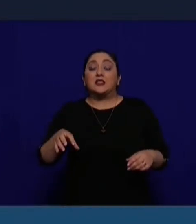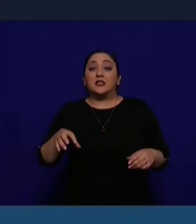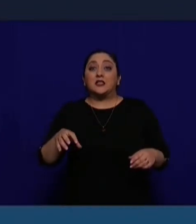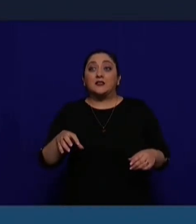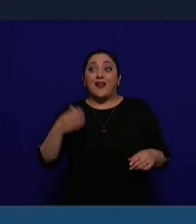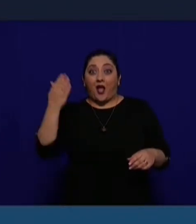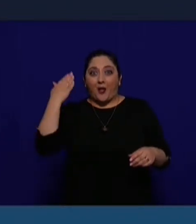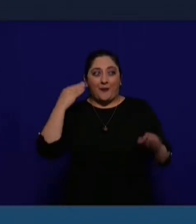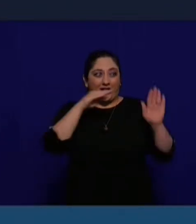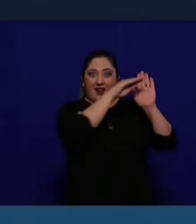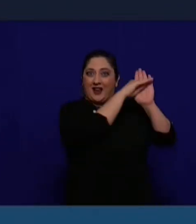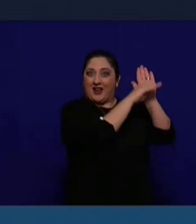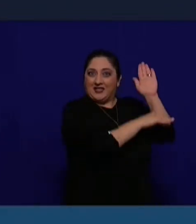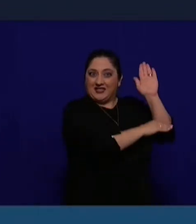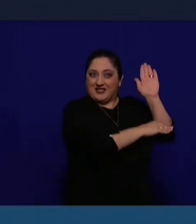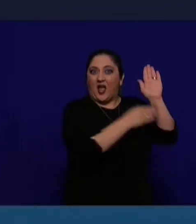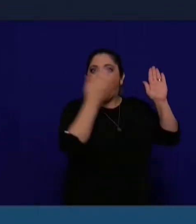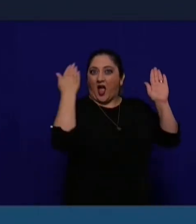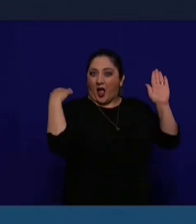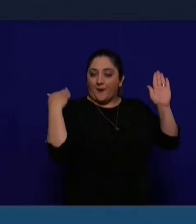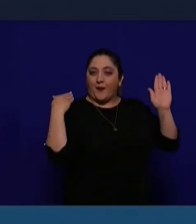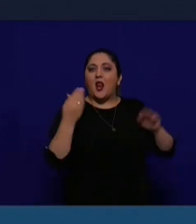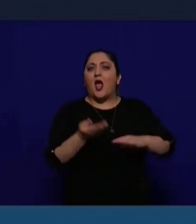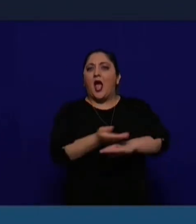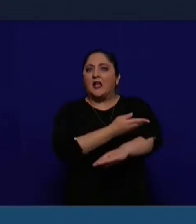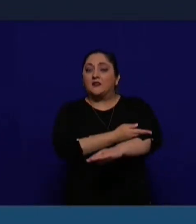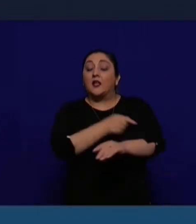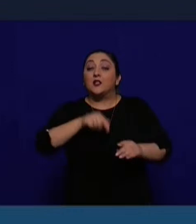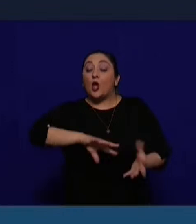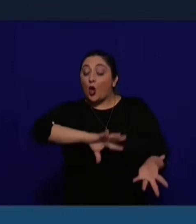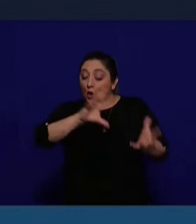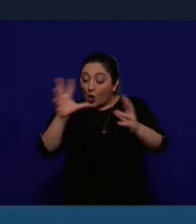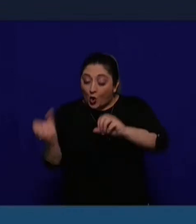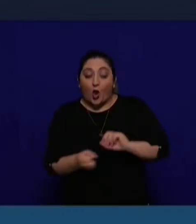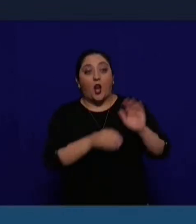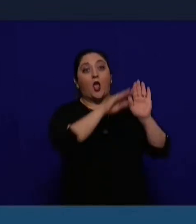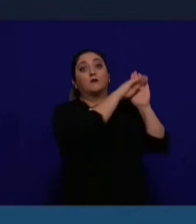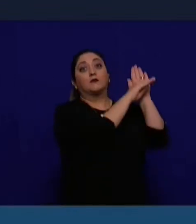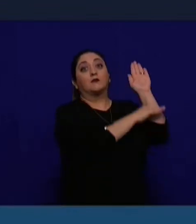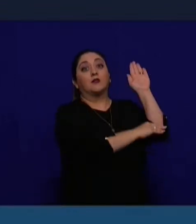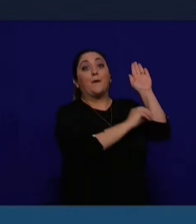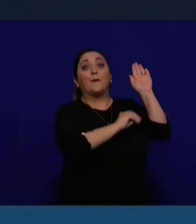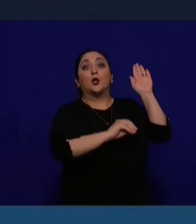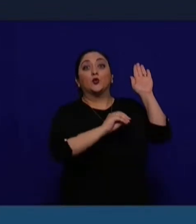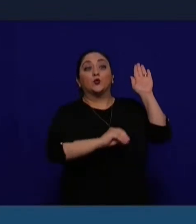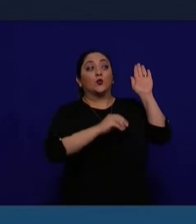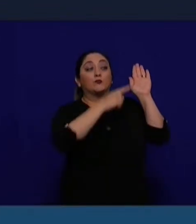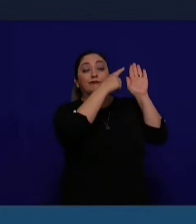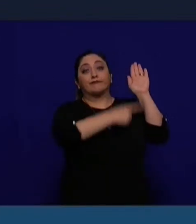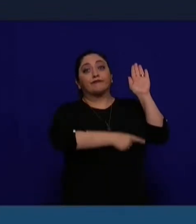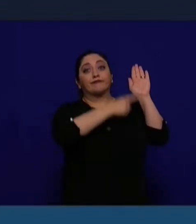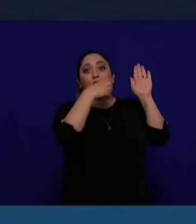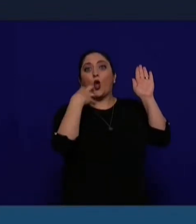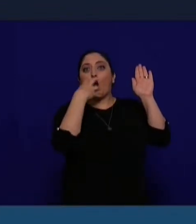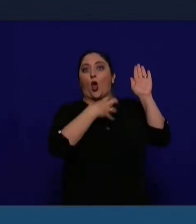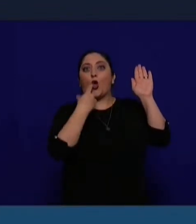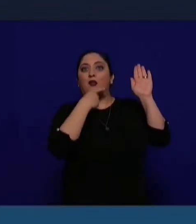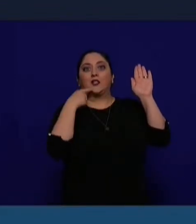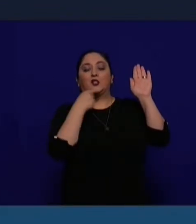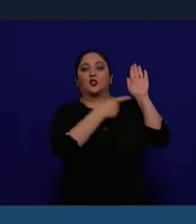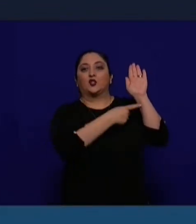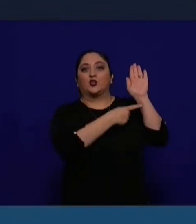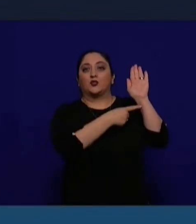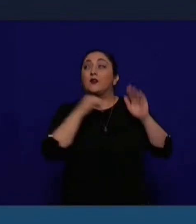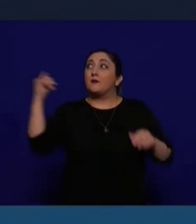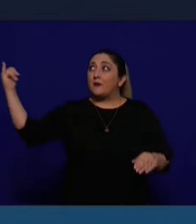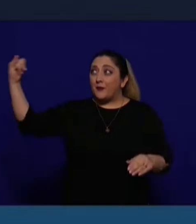issa amber. Allura kull persuna li ħajjiġi minn barra irrid ikun qed jipprovdi jew PCR tests u dawk